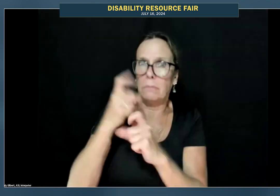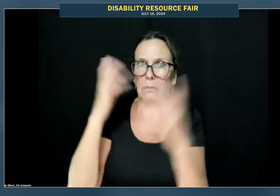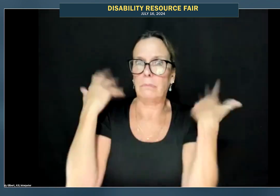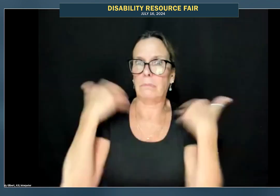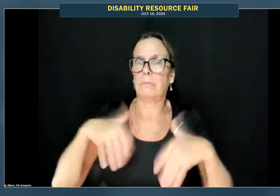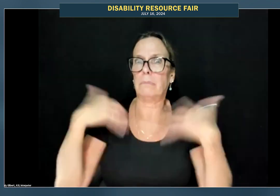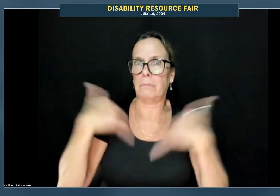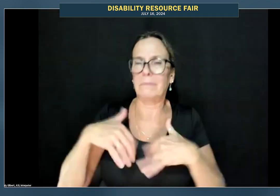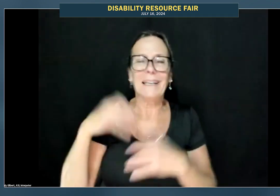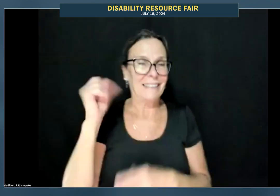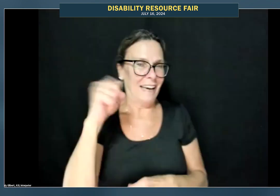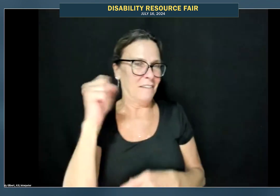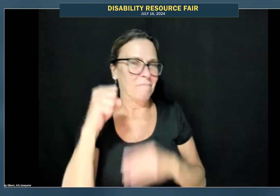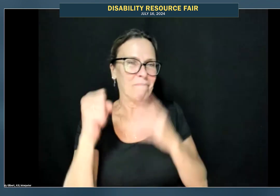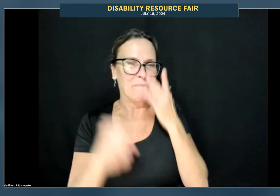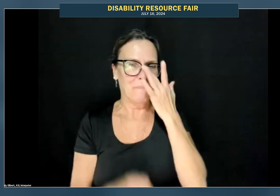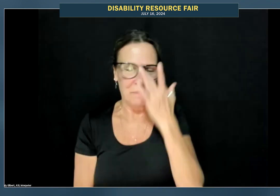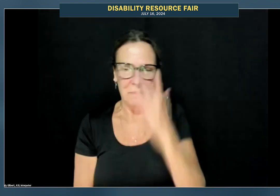that's true.